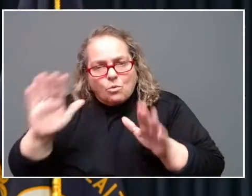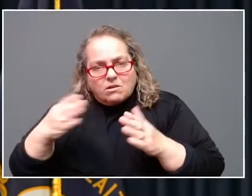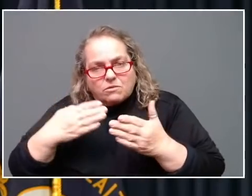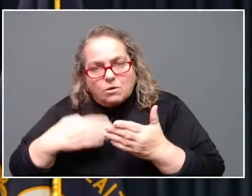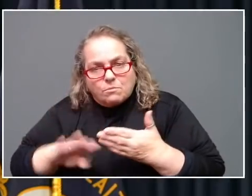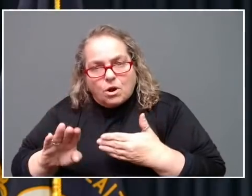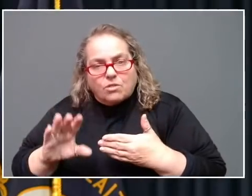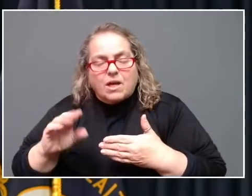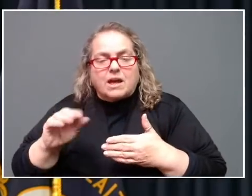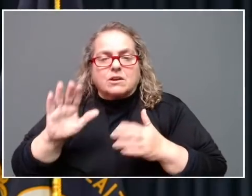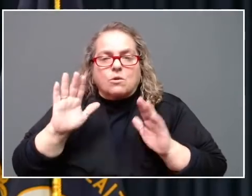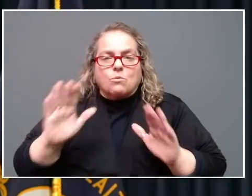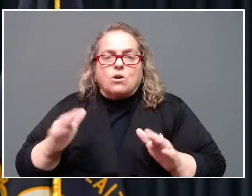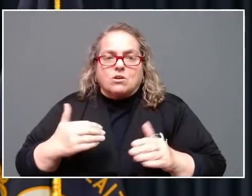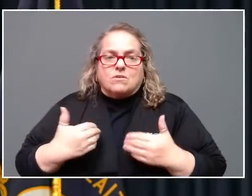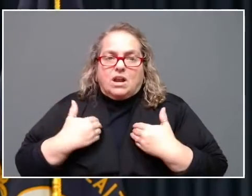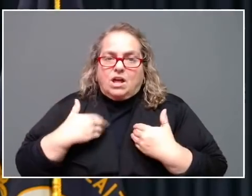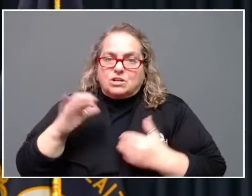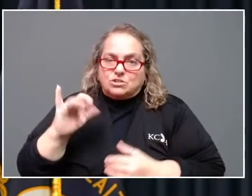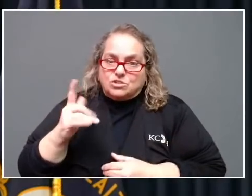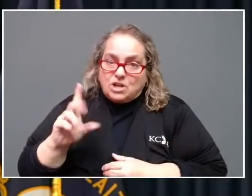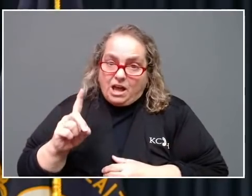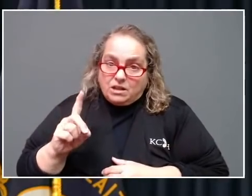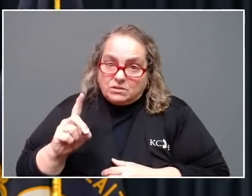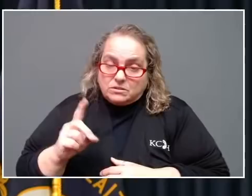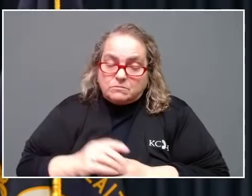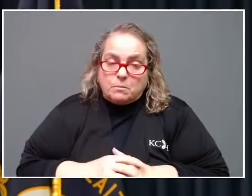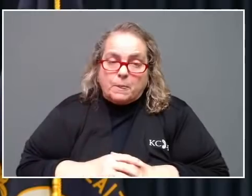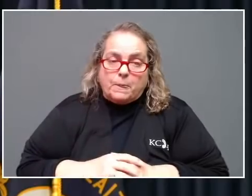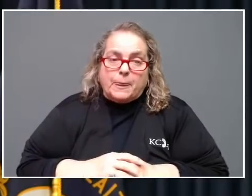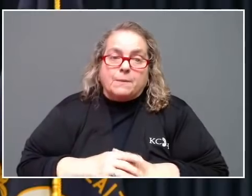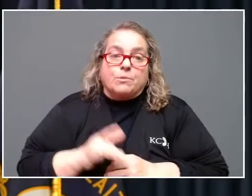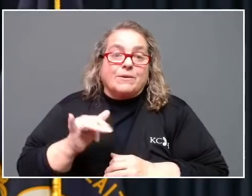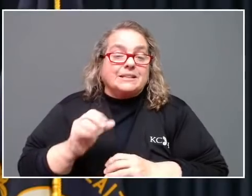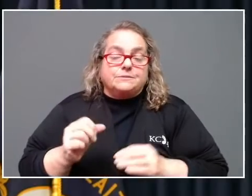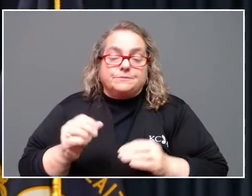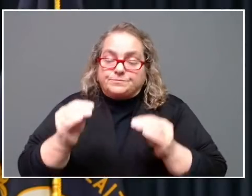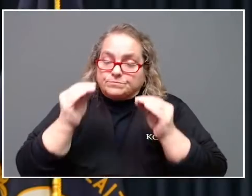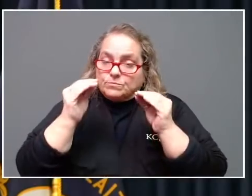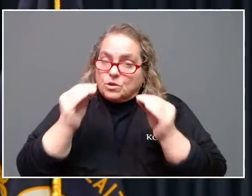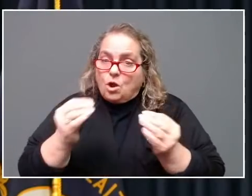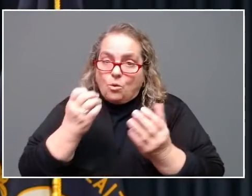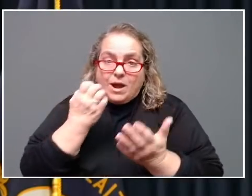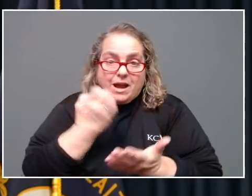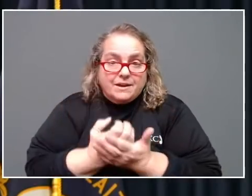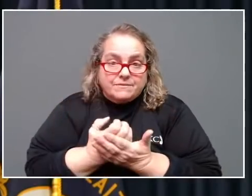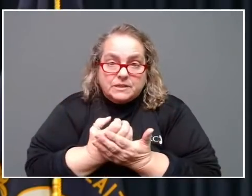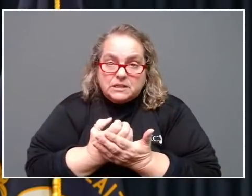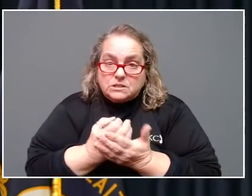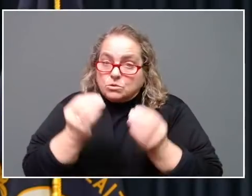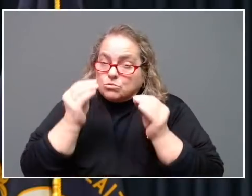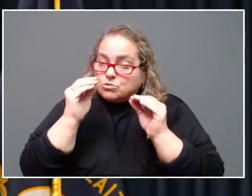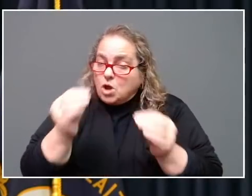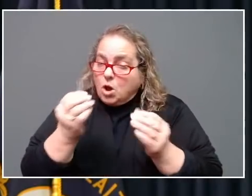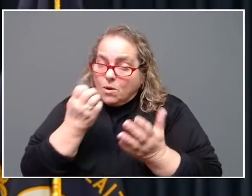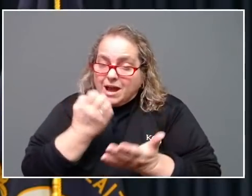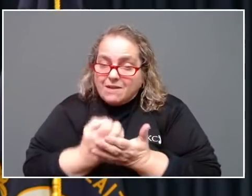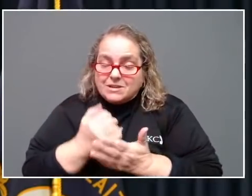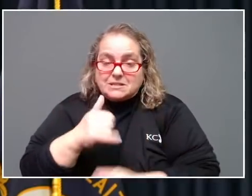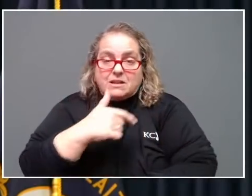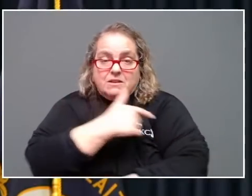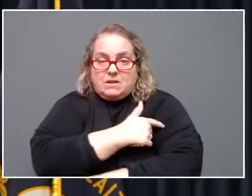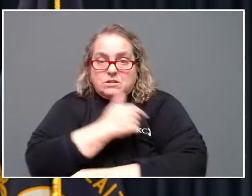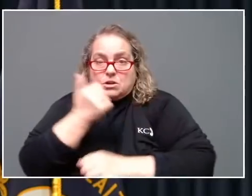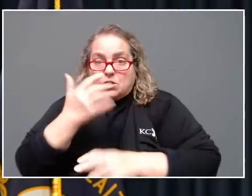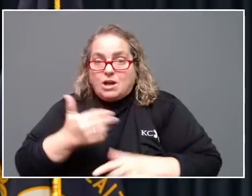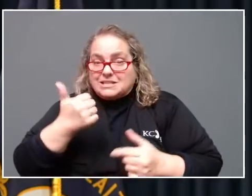wonderful young childhood ahead. There is absolutely no evidence that the vaccines cause any harm to